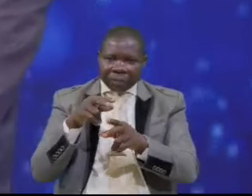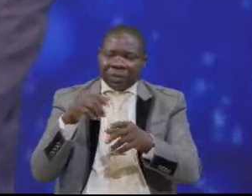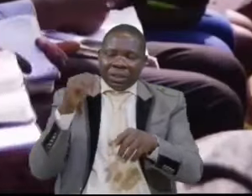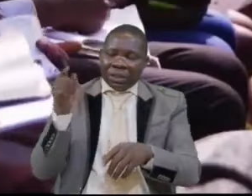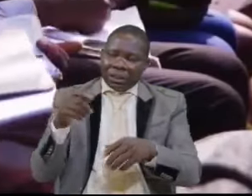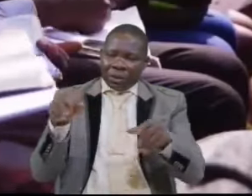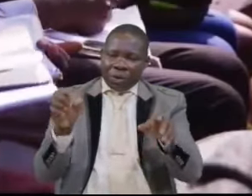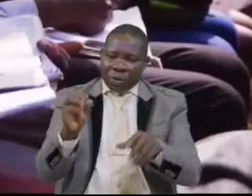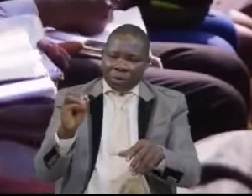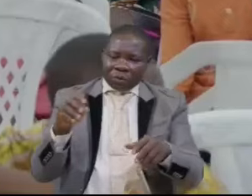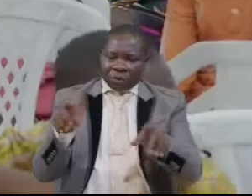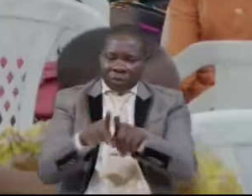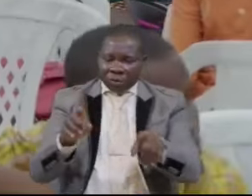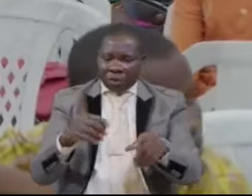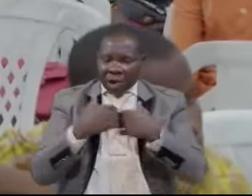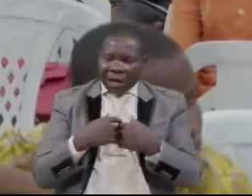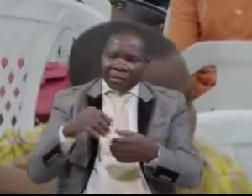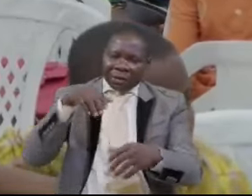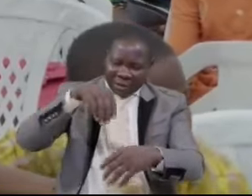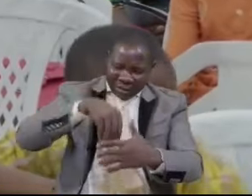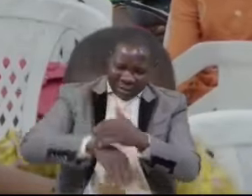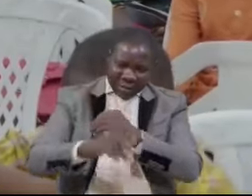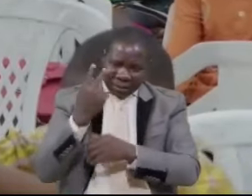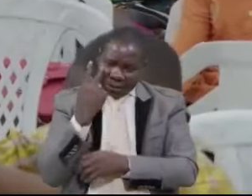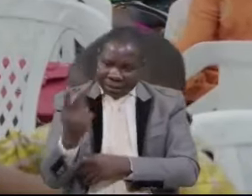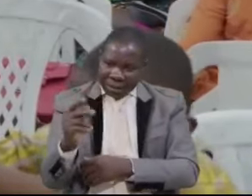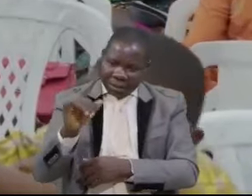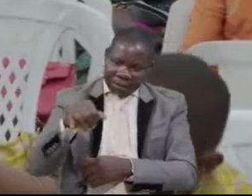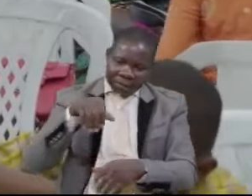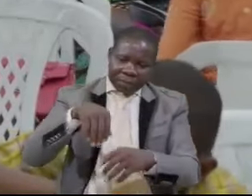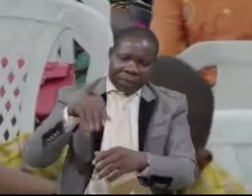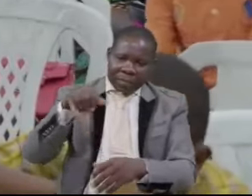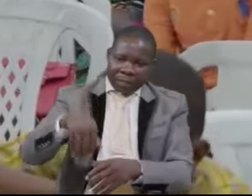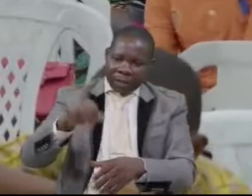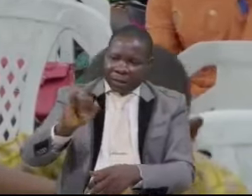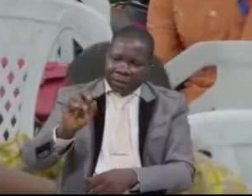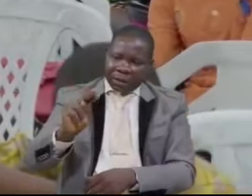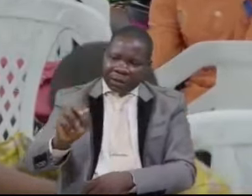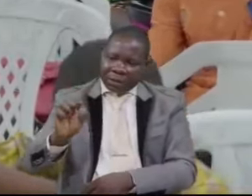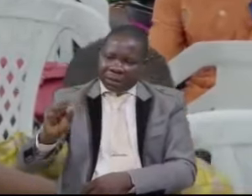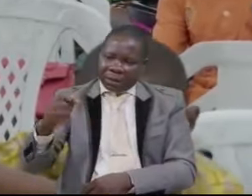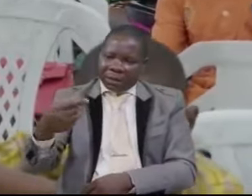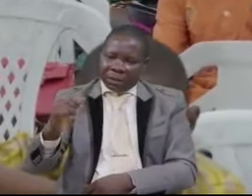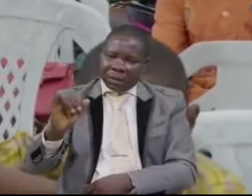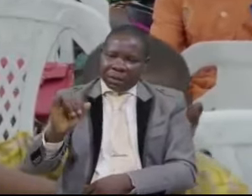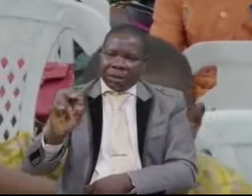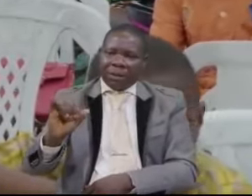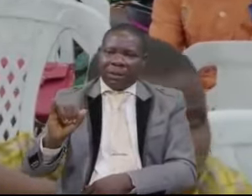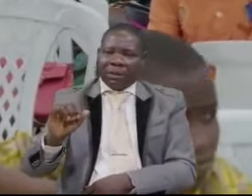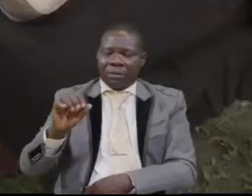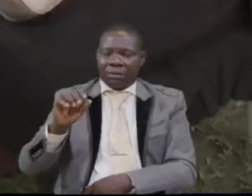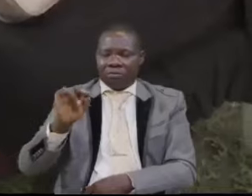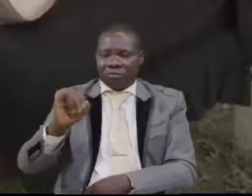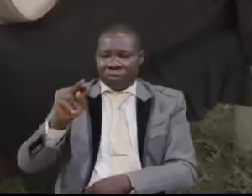man coming or the clouds later. You know, a man like that, a woman like that, having eyesight, having